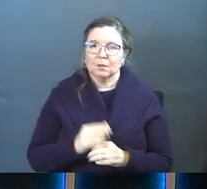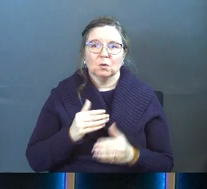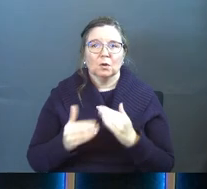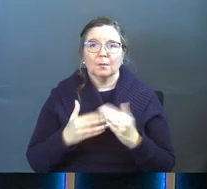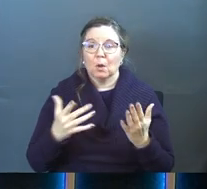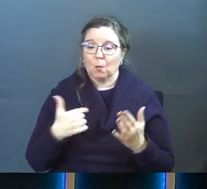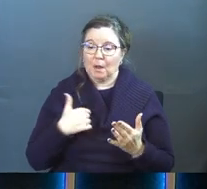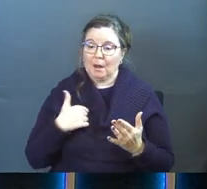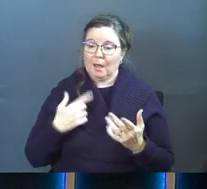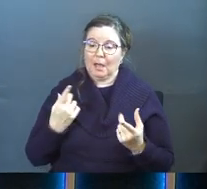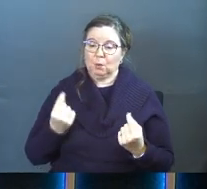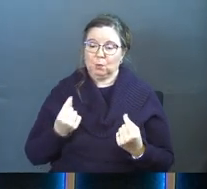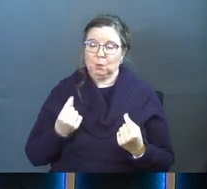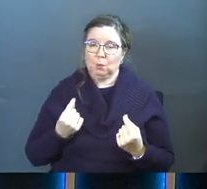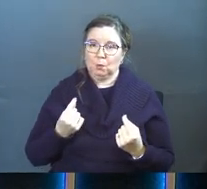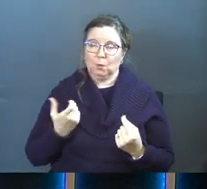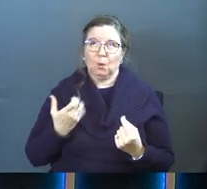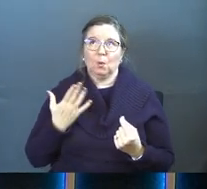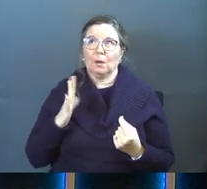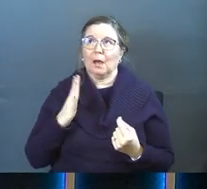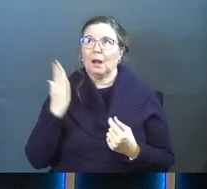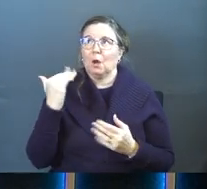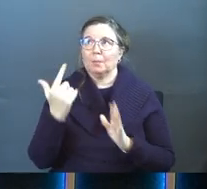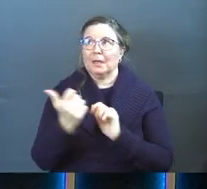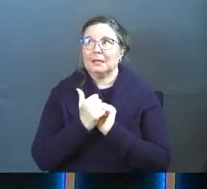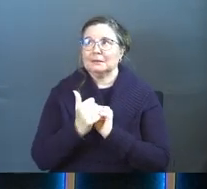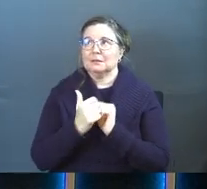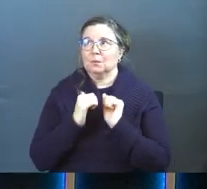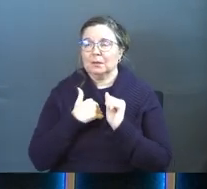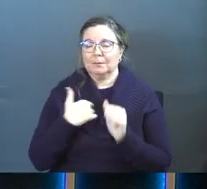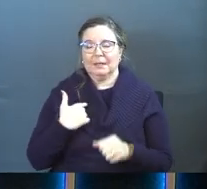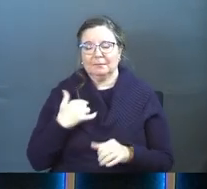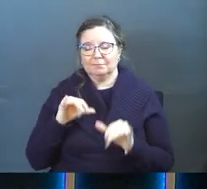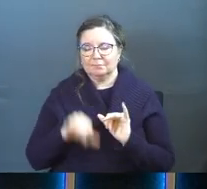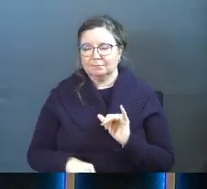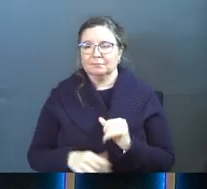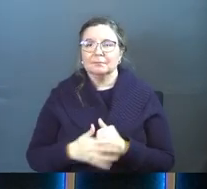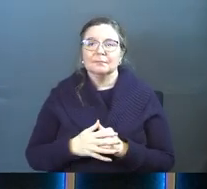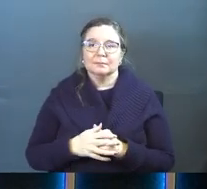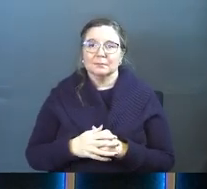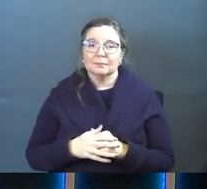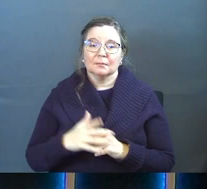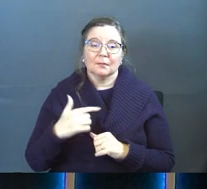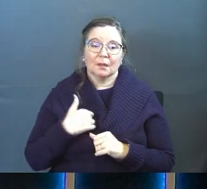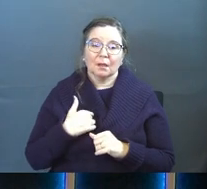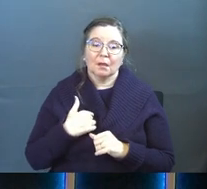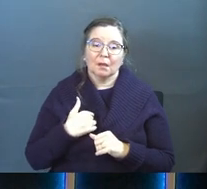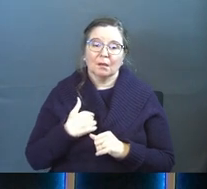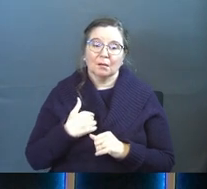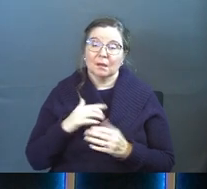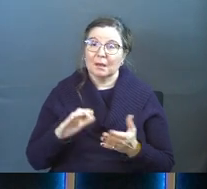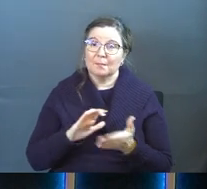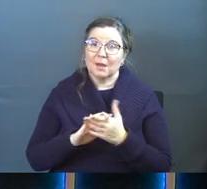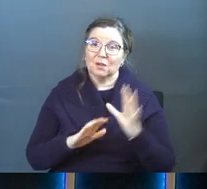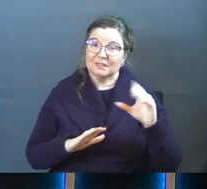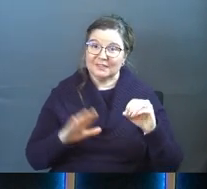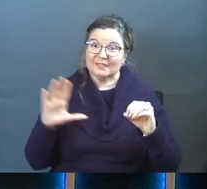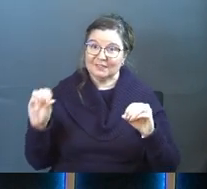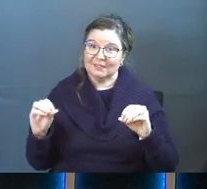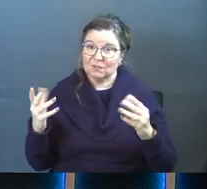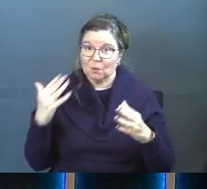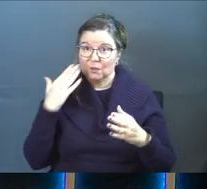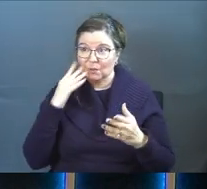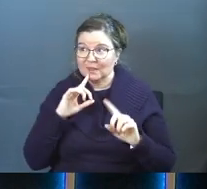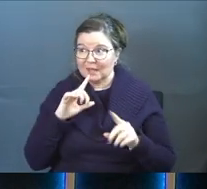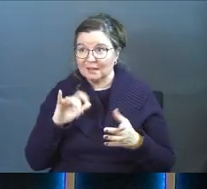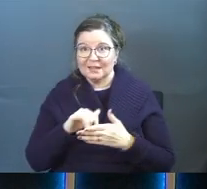No matter what I do, oh God, I hope they stick with me. marriage is 50-50. You already